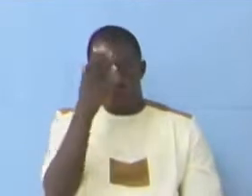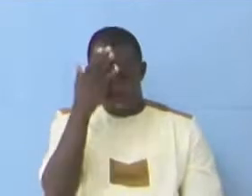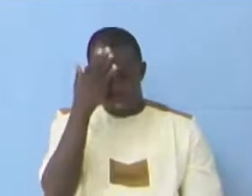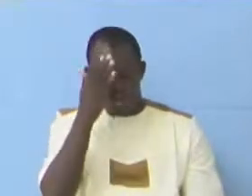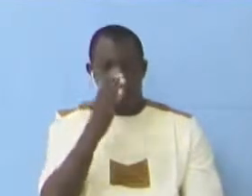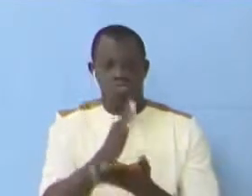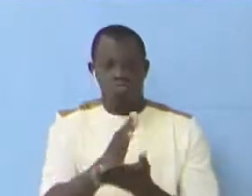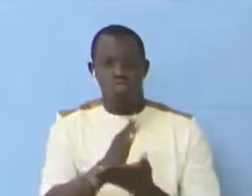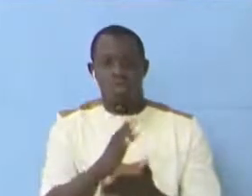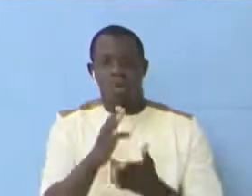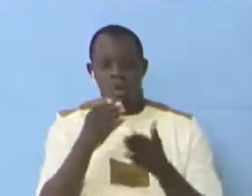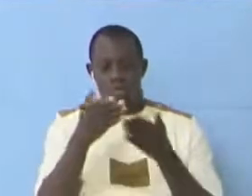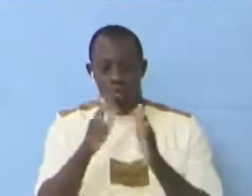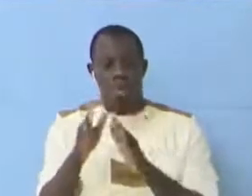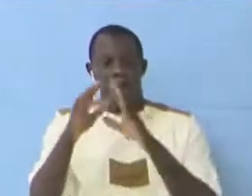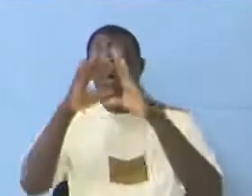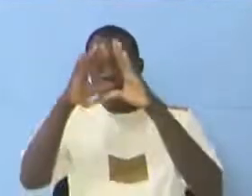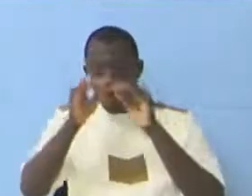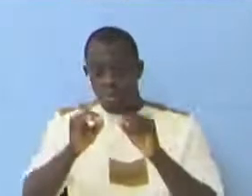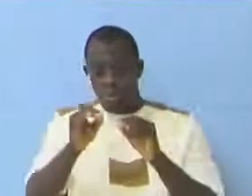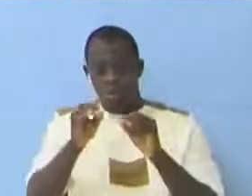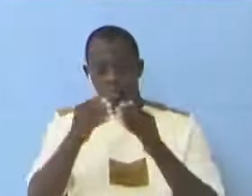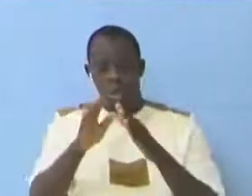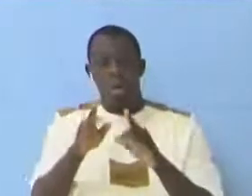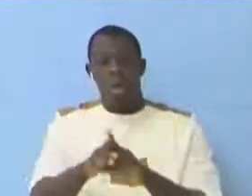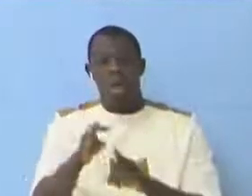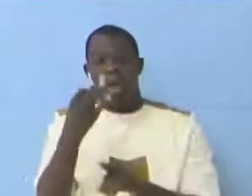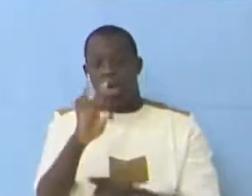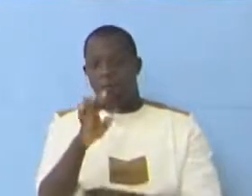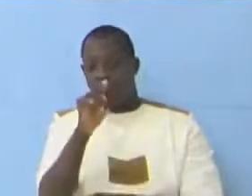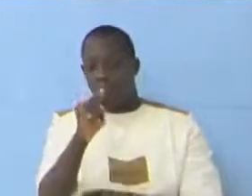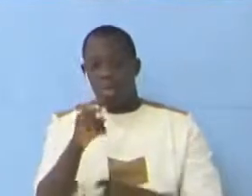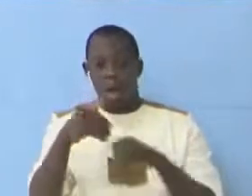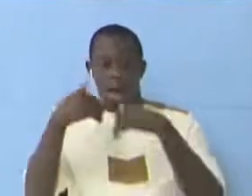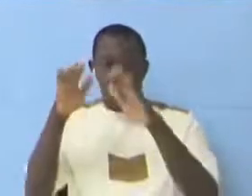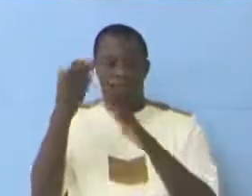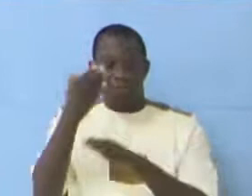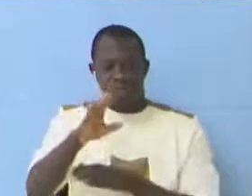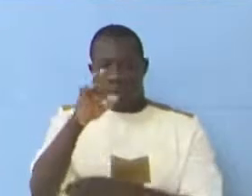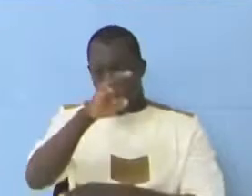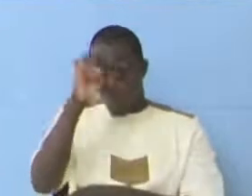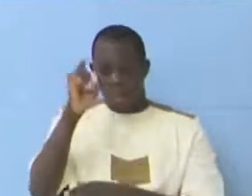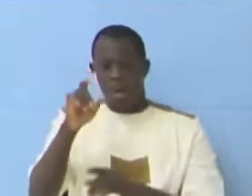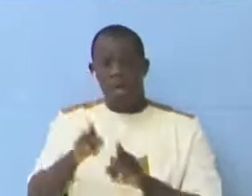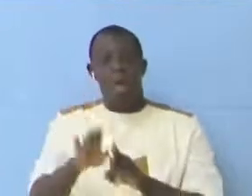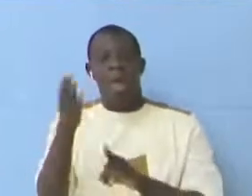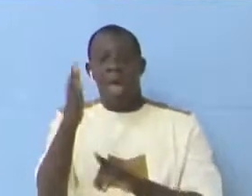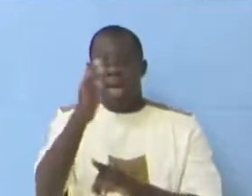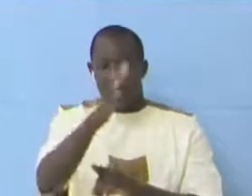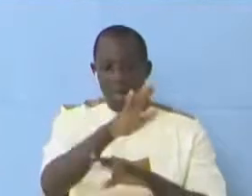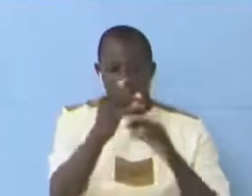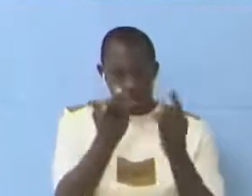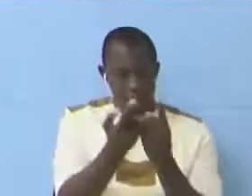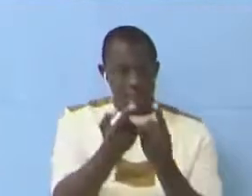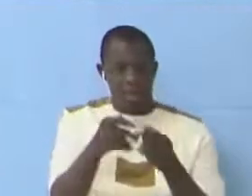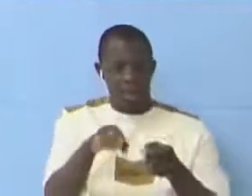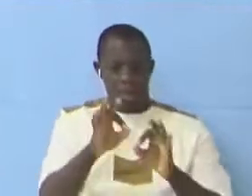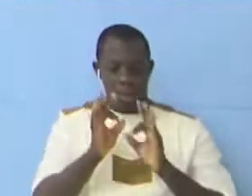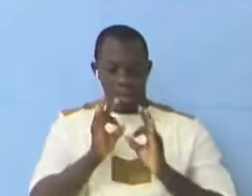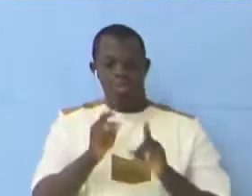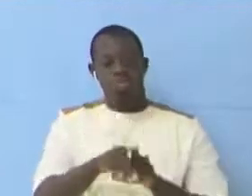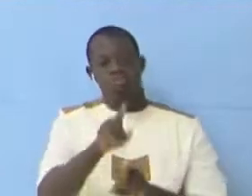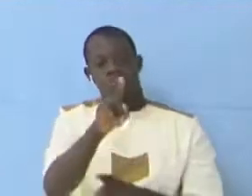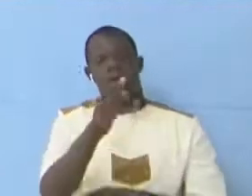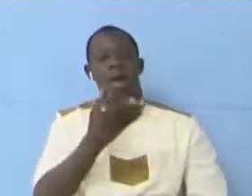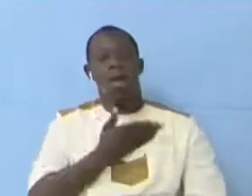if you're dismissed from your job, or any administrative decision taken, you have a right to be given the